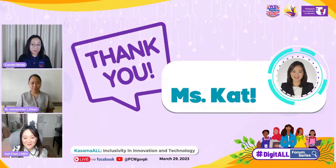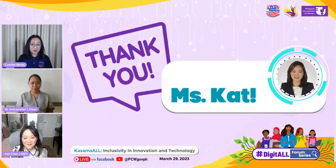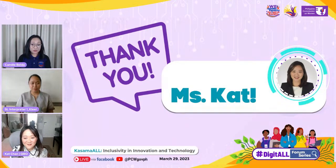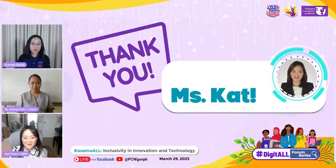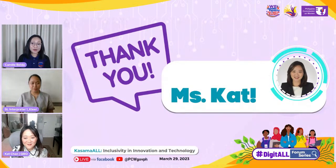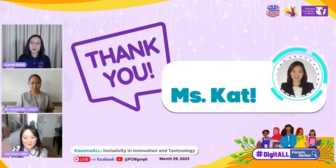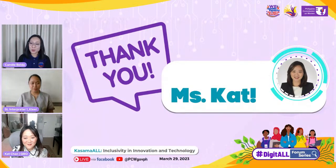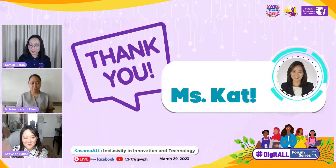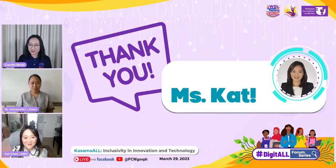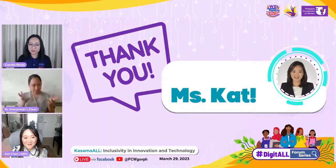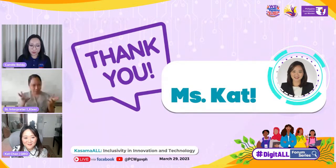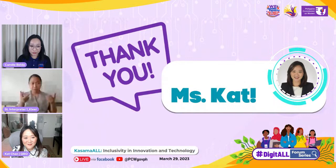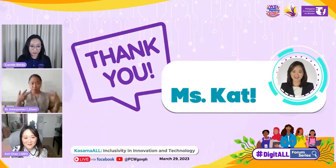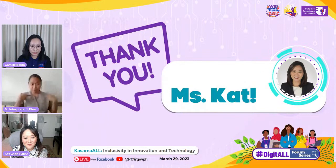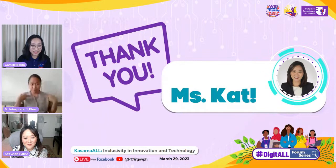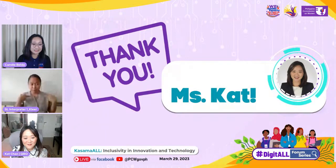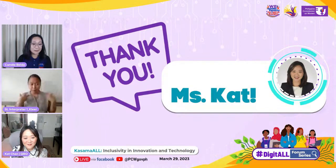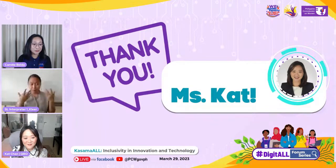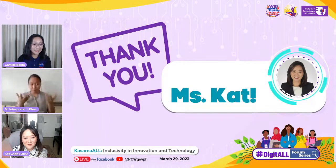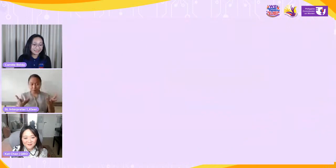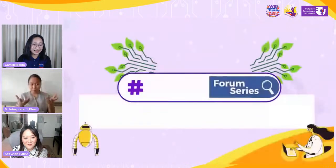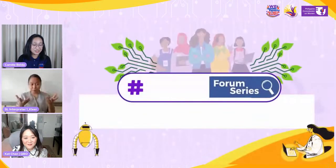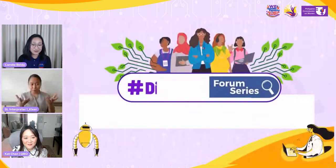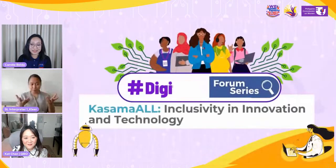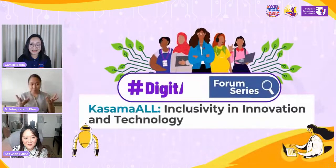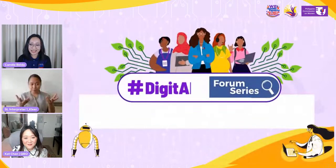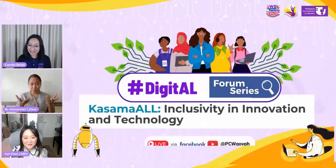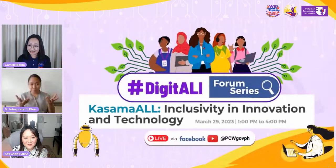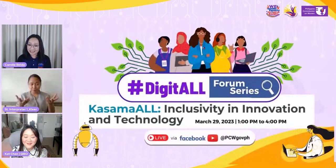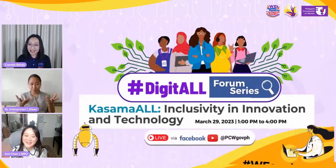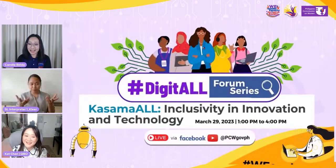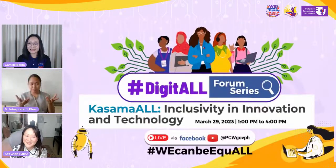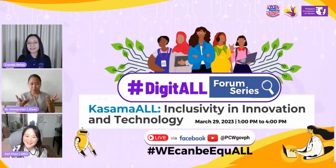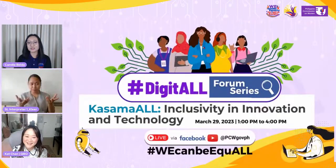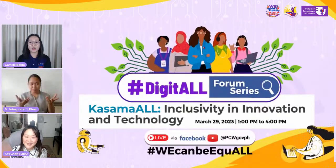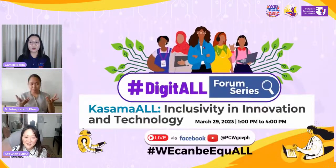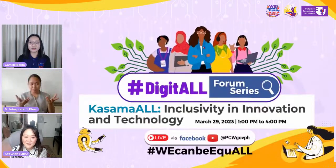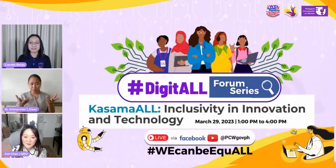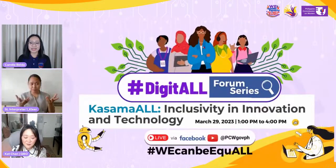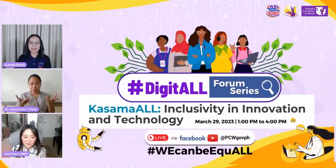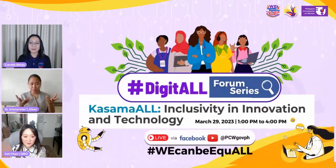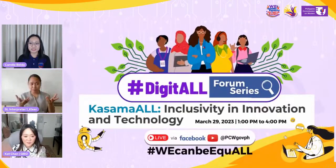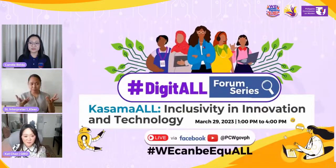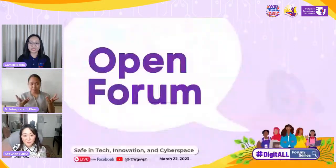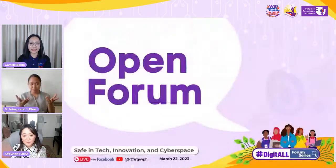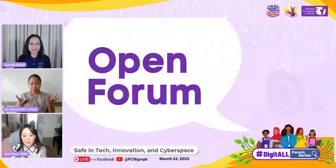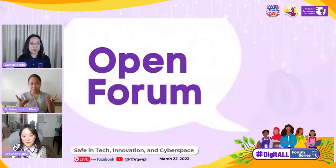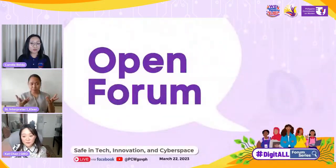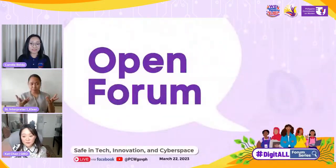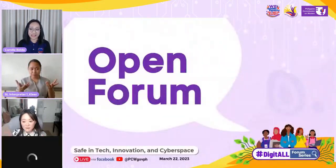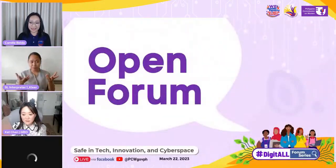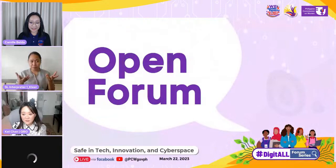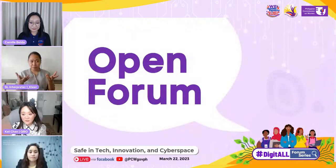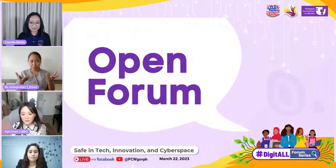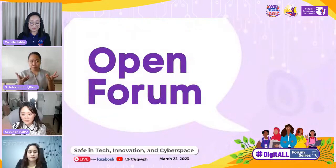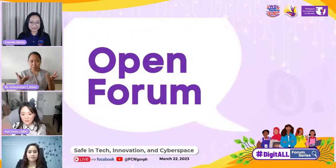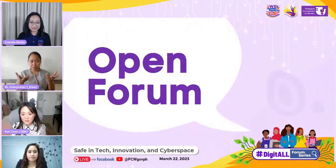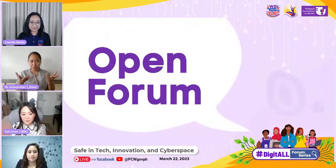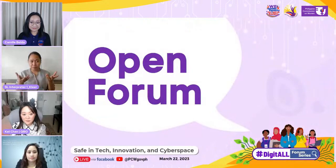it's time for our open forum. Stay put ka na lang dyan, Miss Kat. I'd like to call once again Miss Vanessa